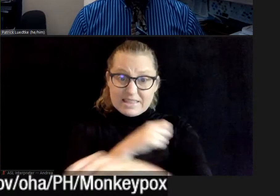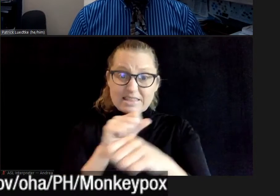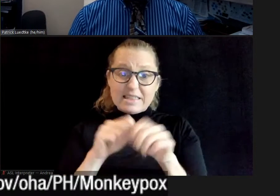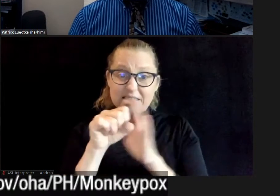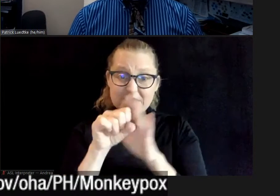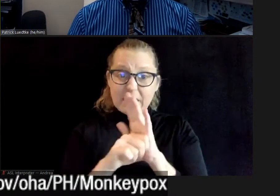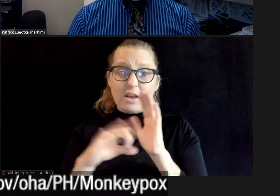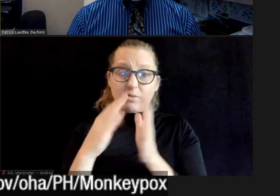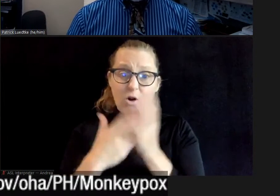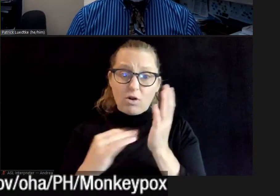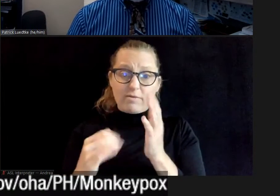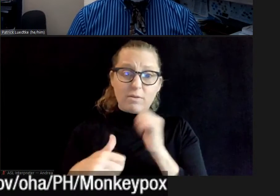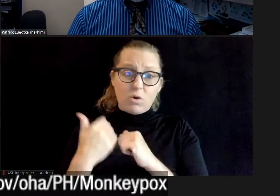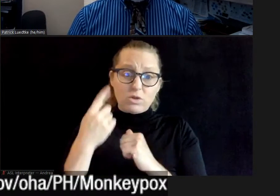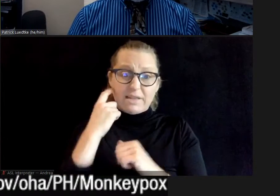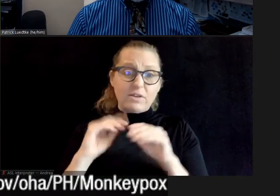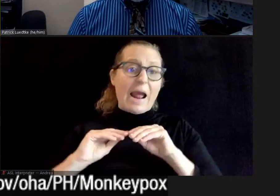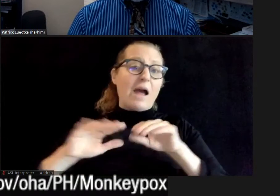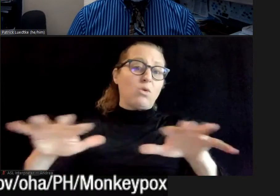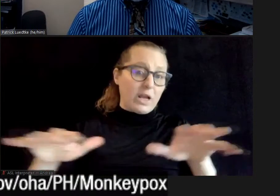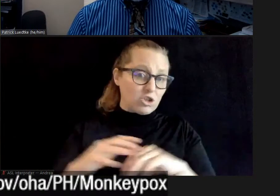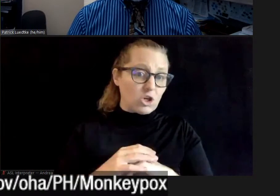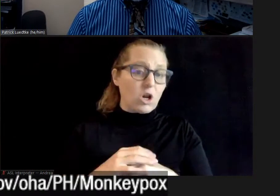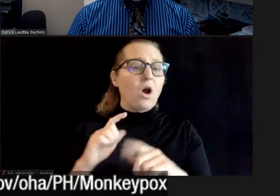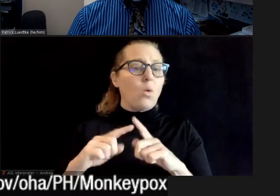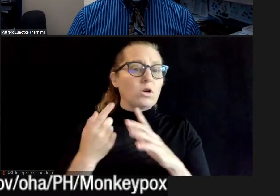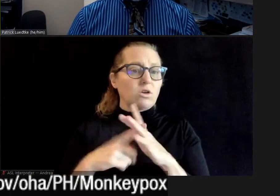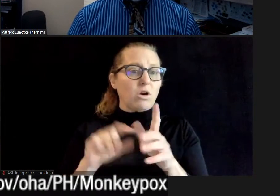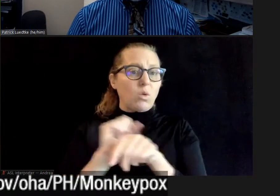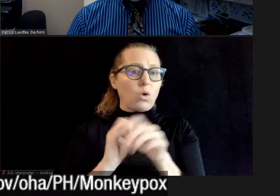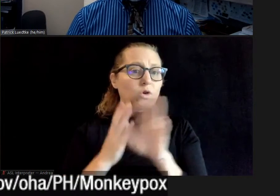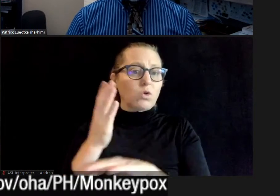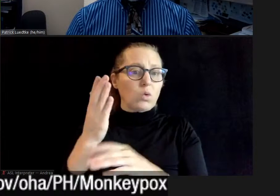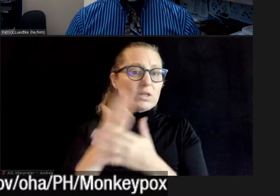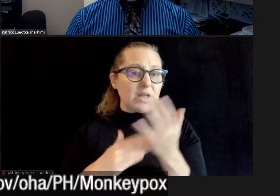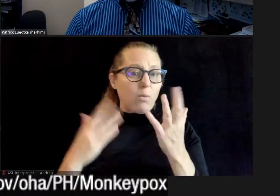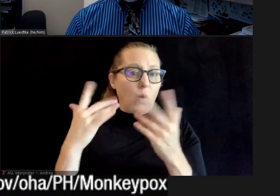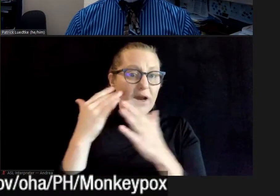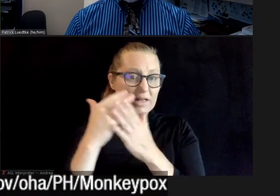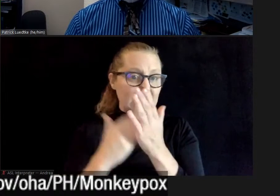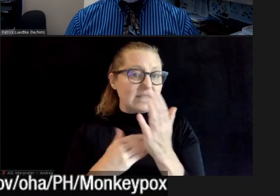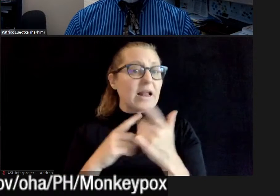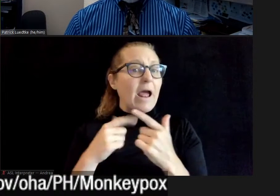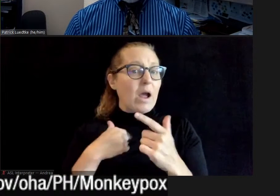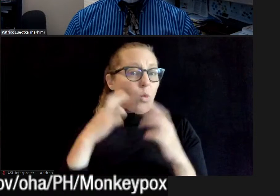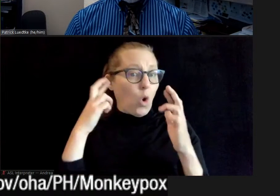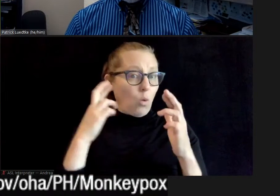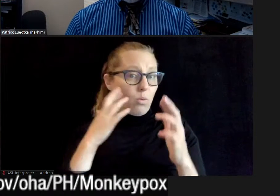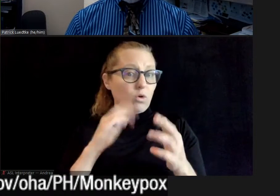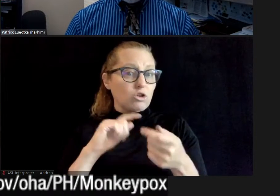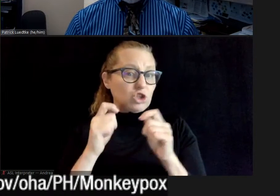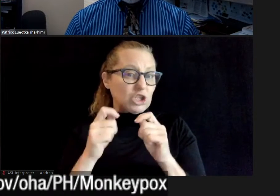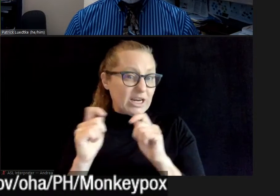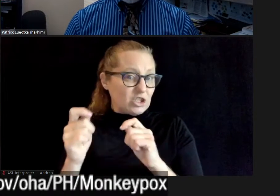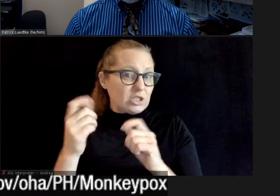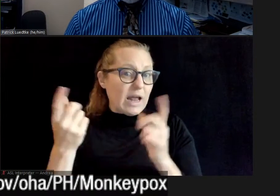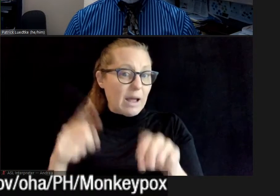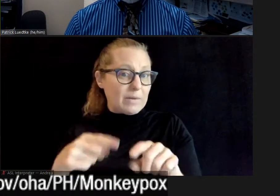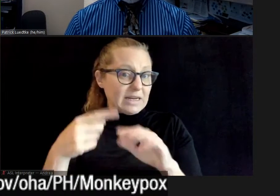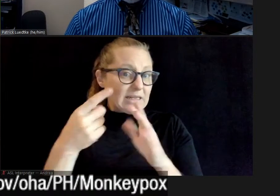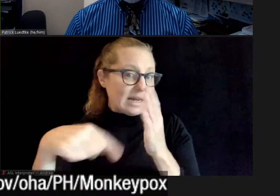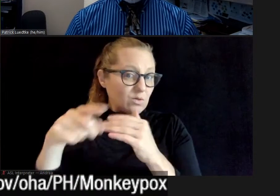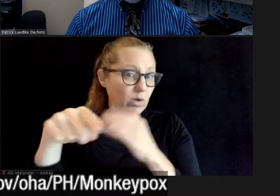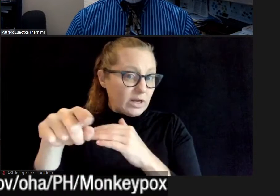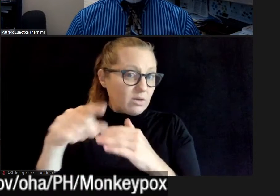of our latest allocation, we're starting to really work through some of those wait lists, and with hopefully changes coming next week in